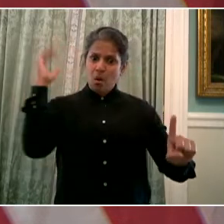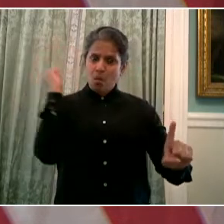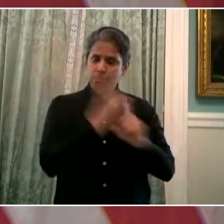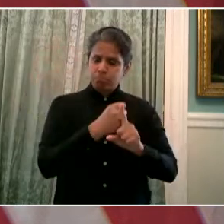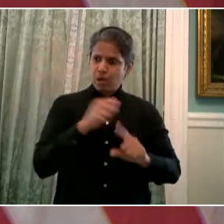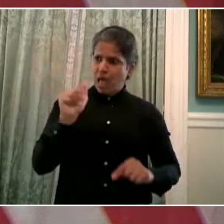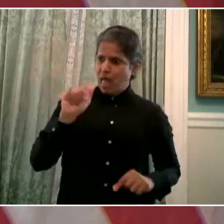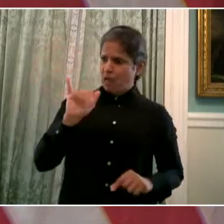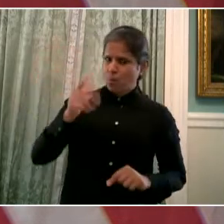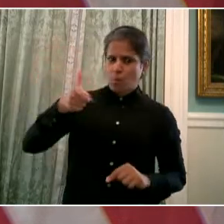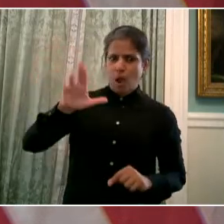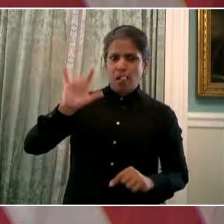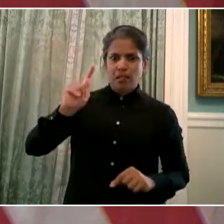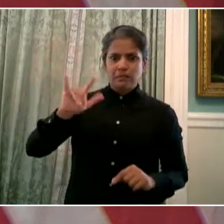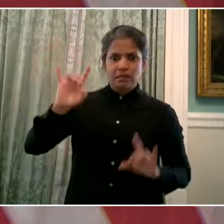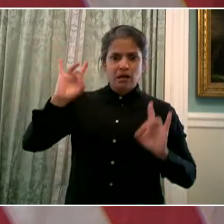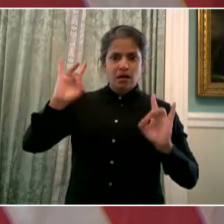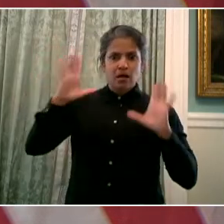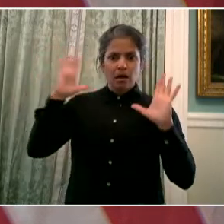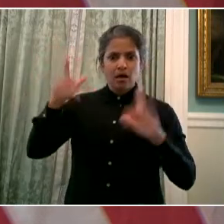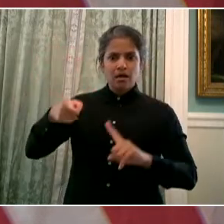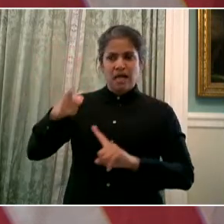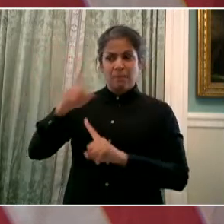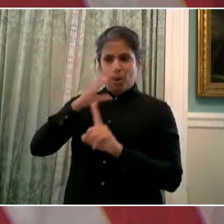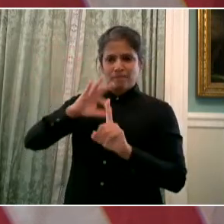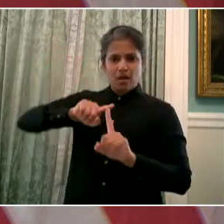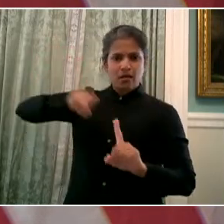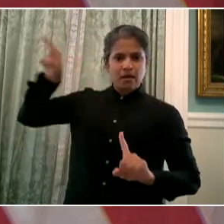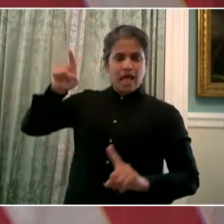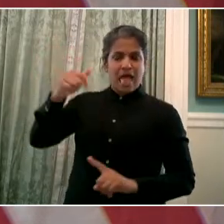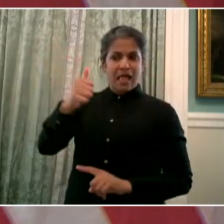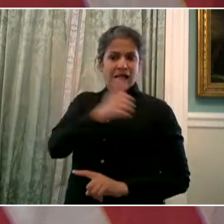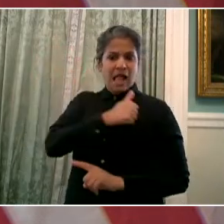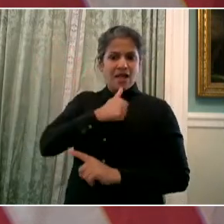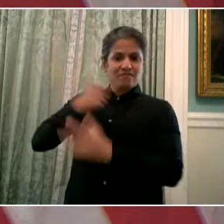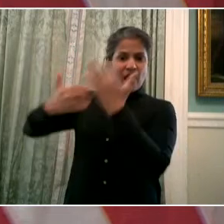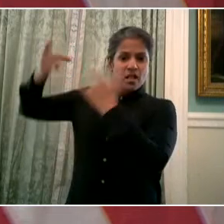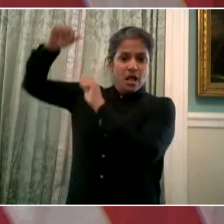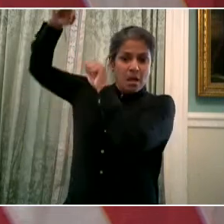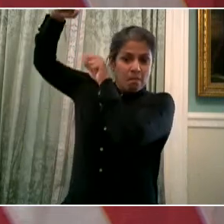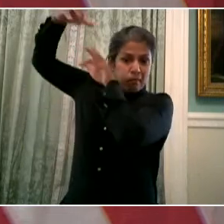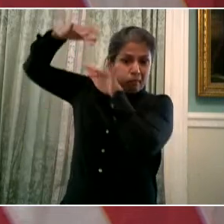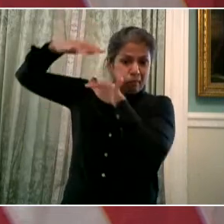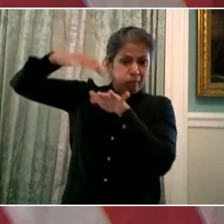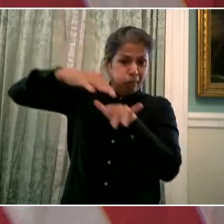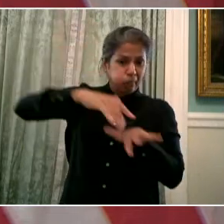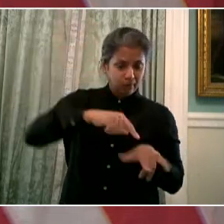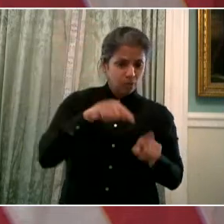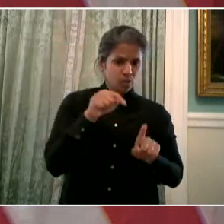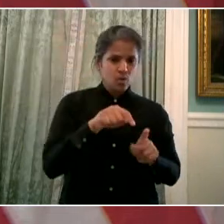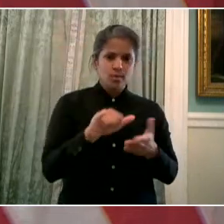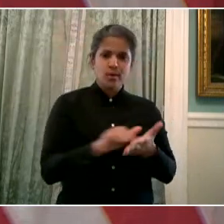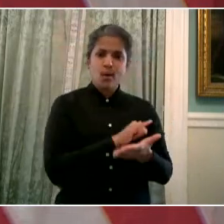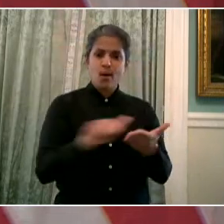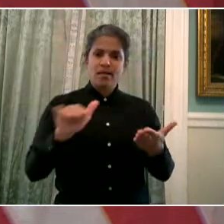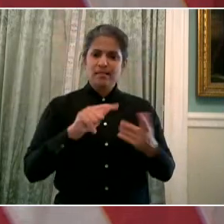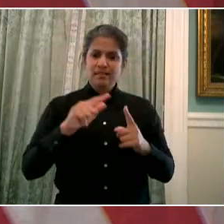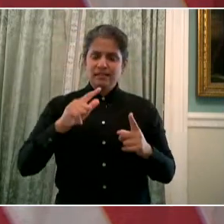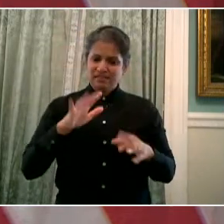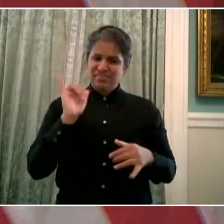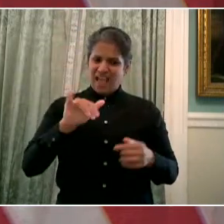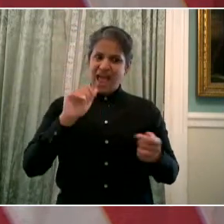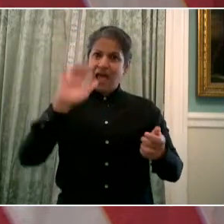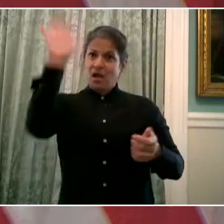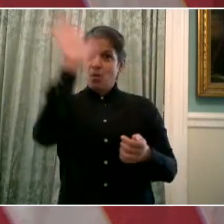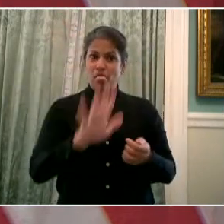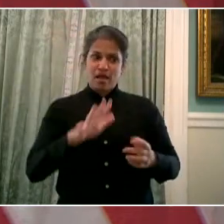climate change. Wildfires are getting more common around the world due to increased temperatures and drought. This kind of thing has been